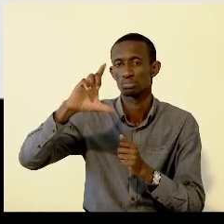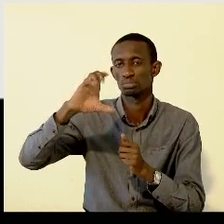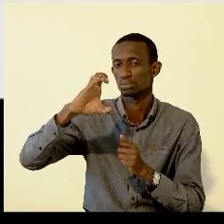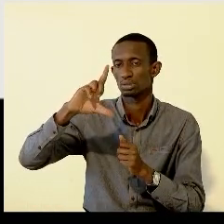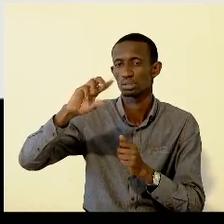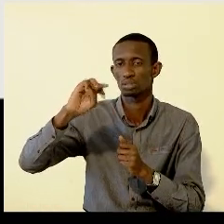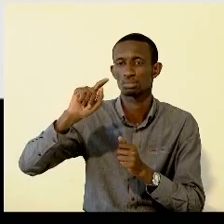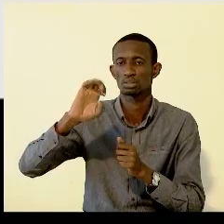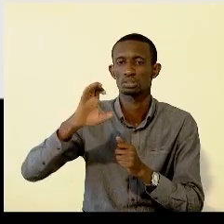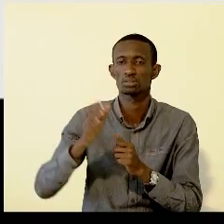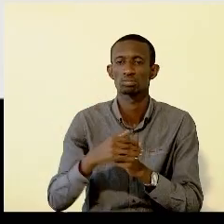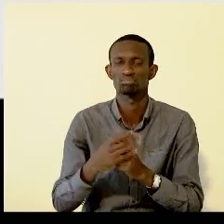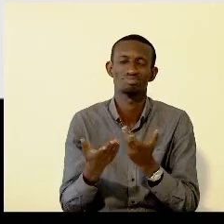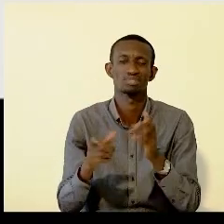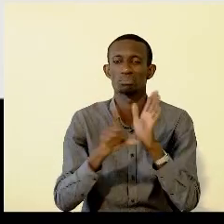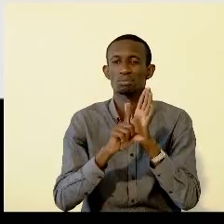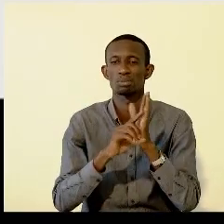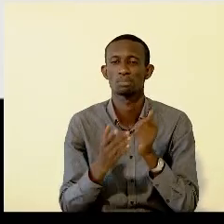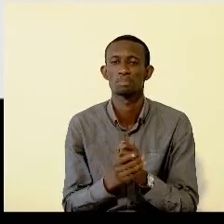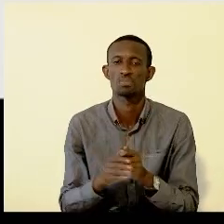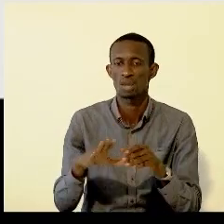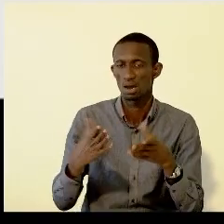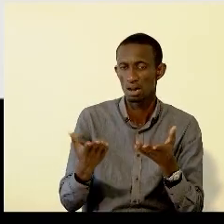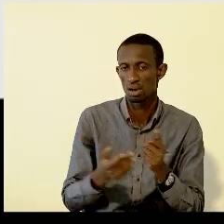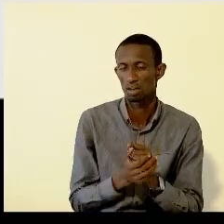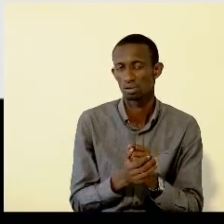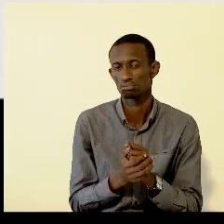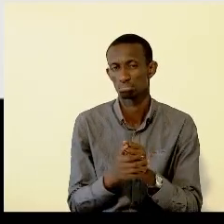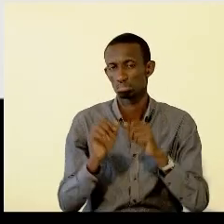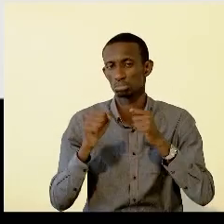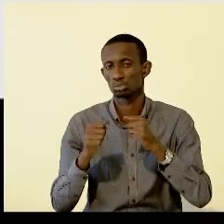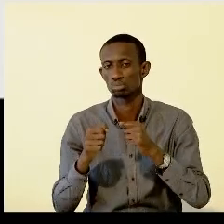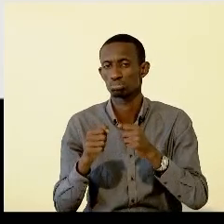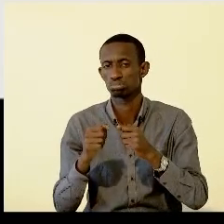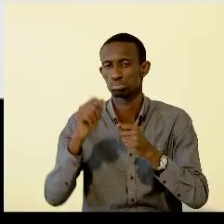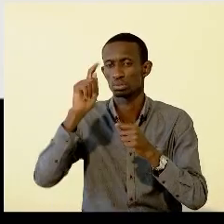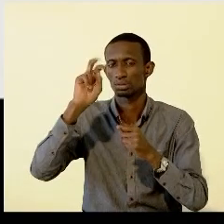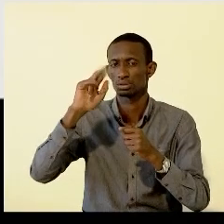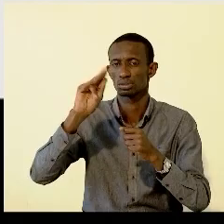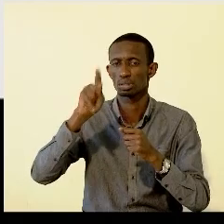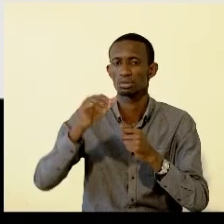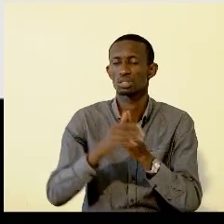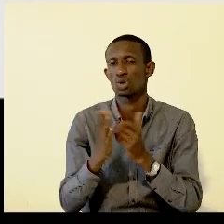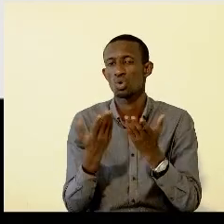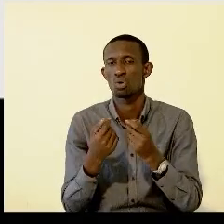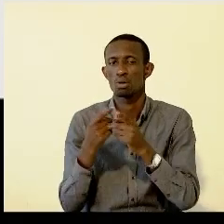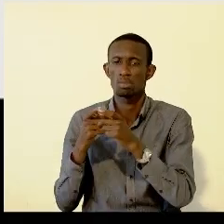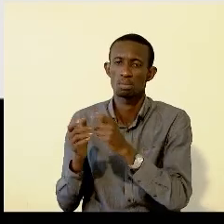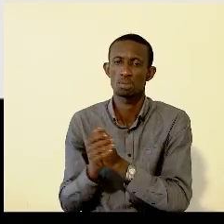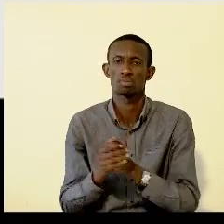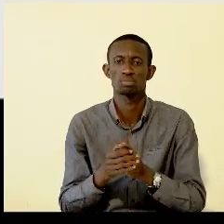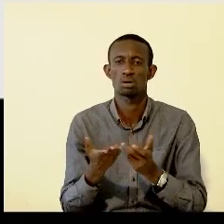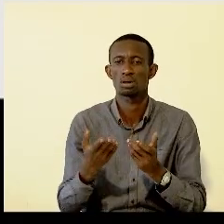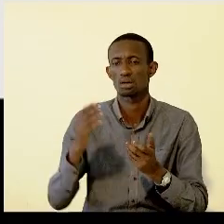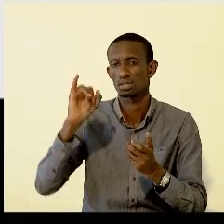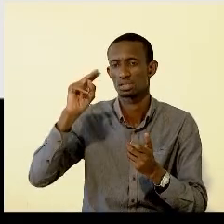conditions. Or others are adapted for trapping and digesting insects or